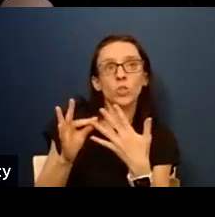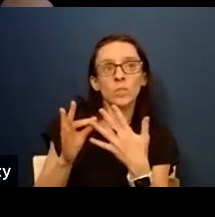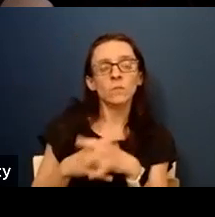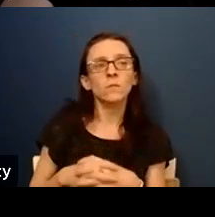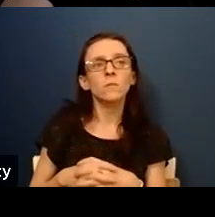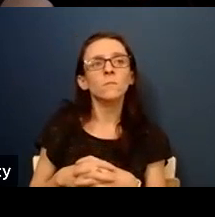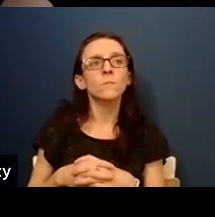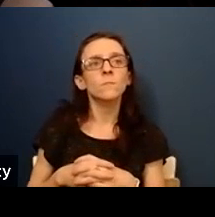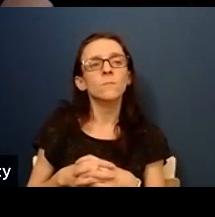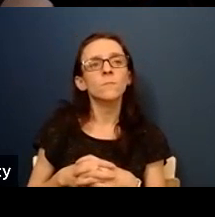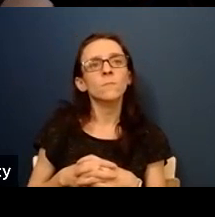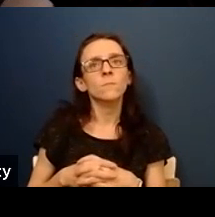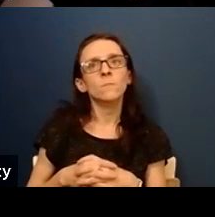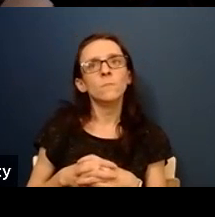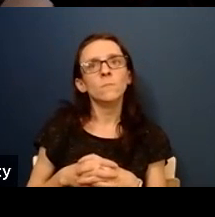a